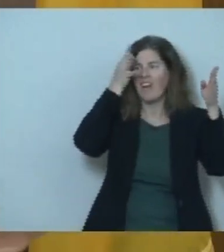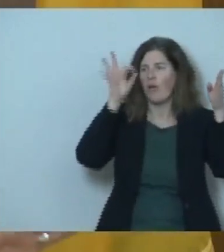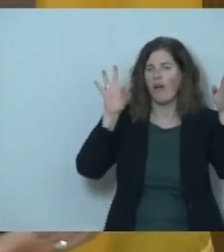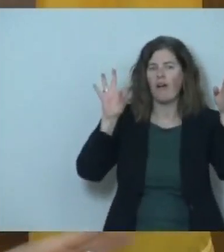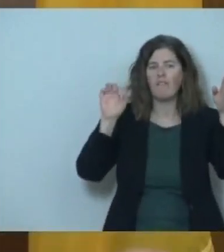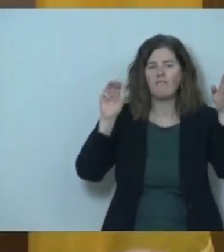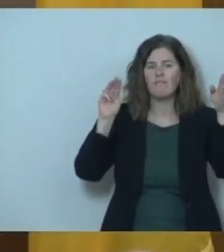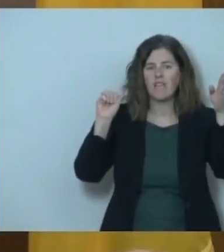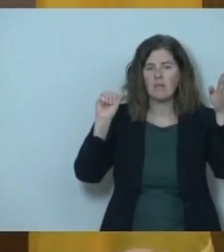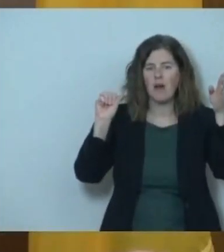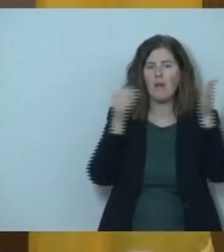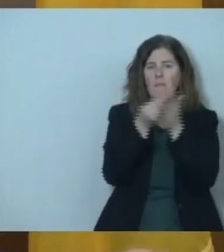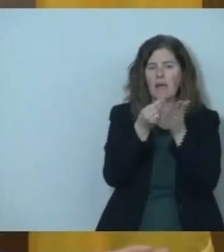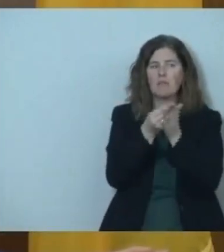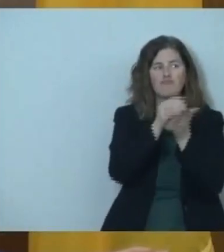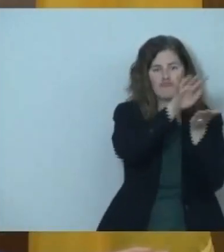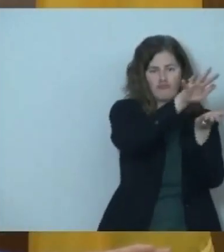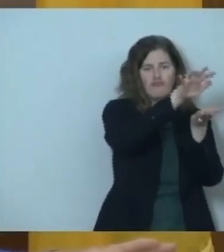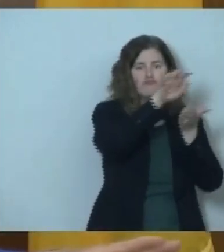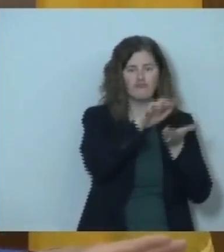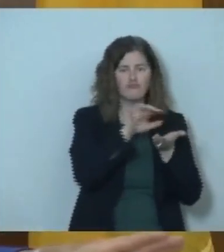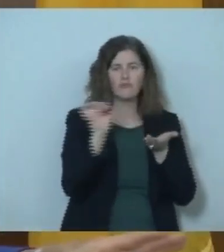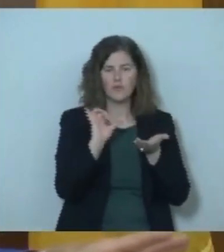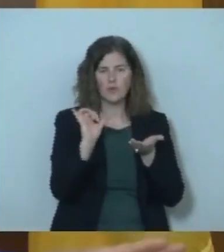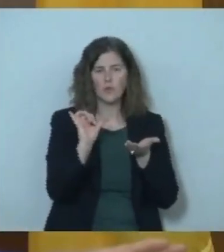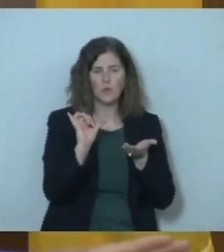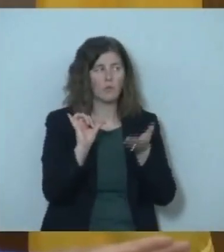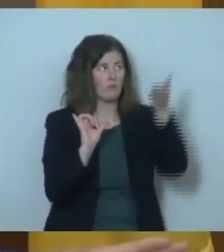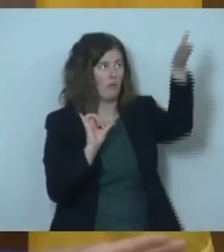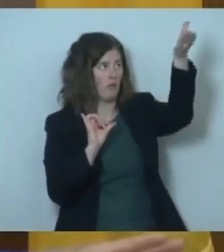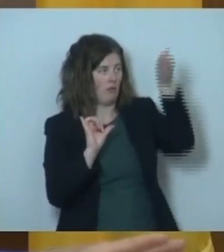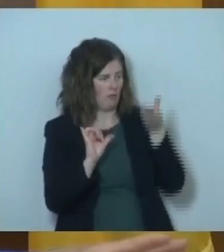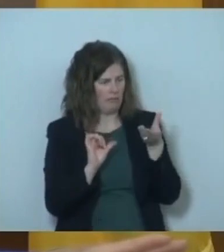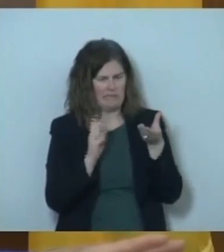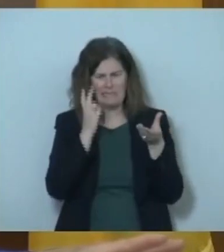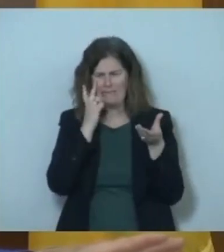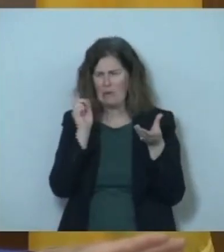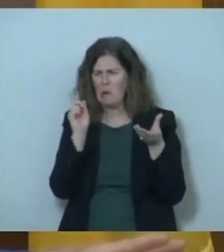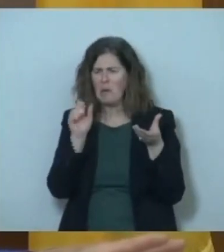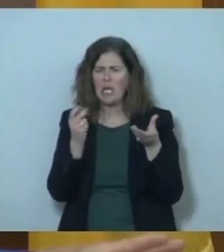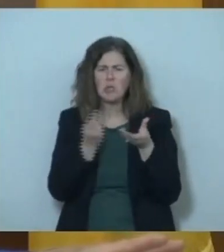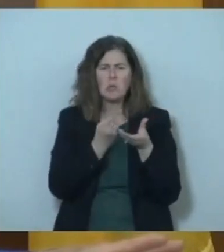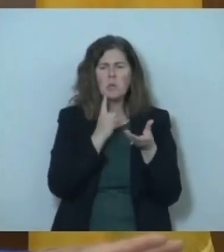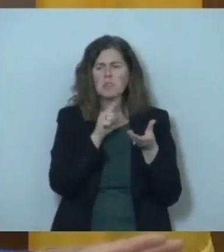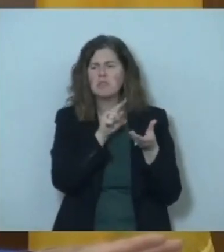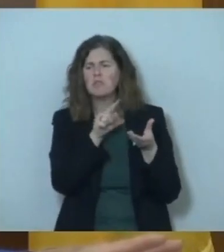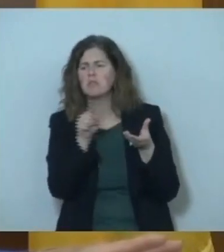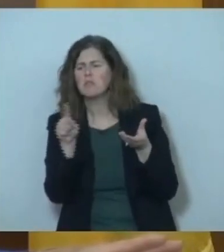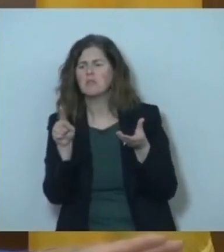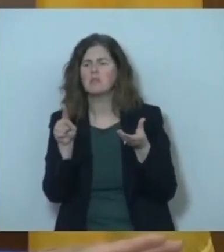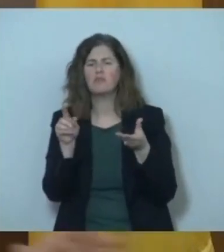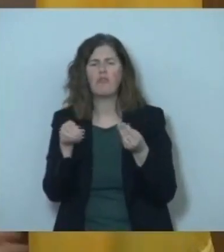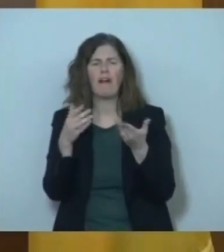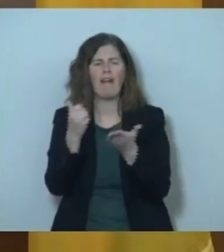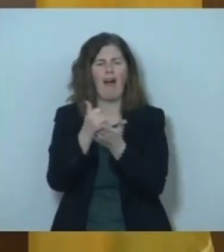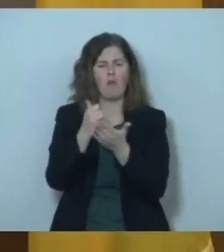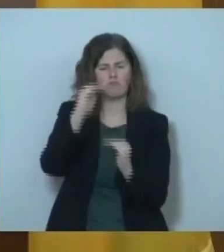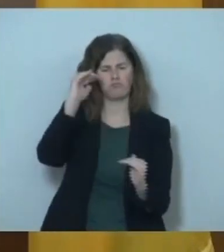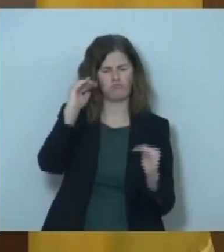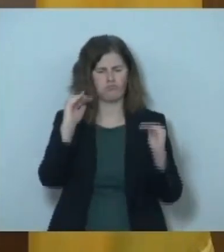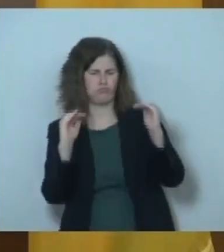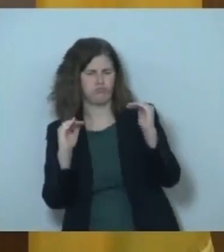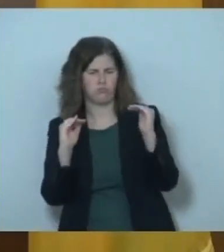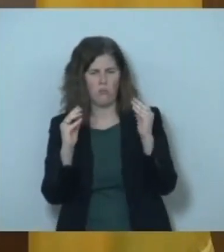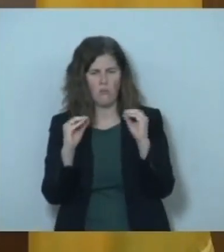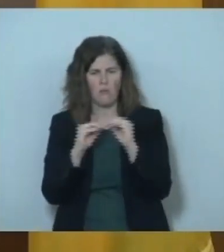also coming in, and we're going to apply that and see where that can provide the right offsets. So if